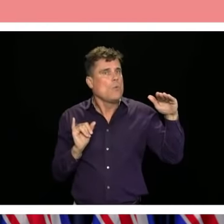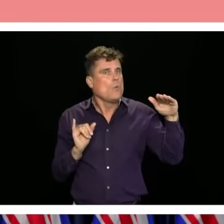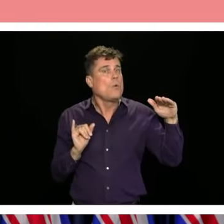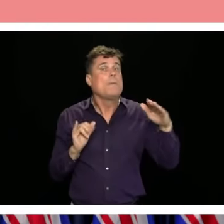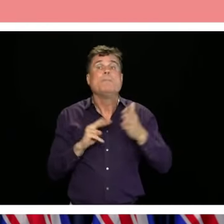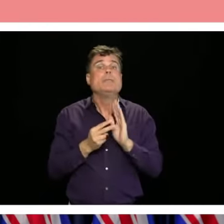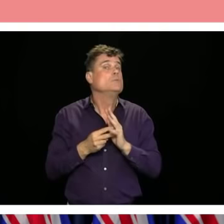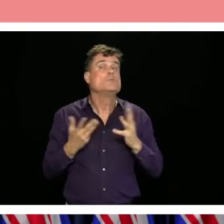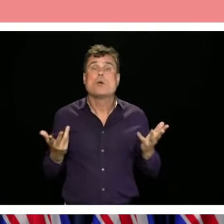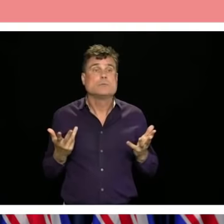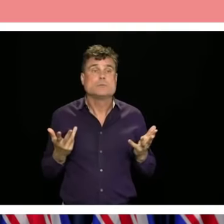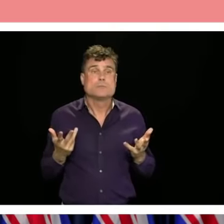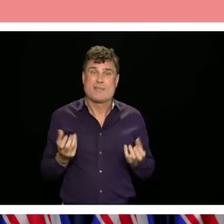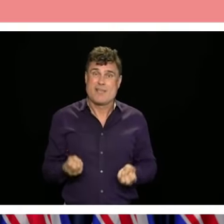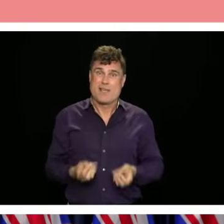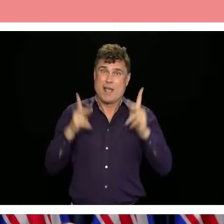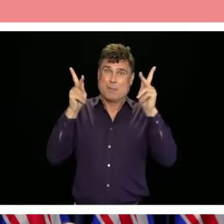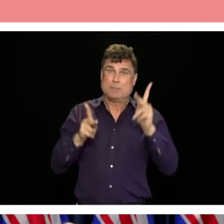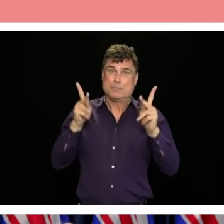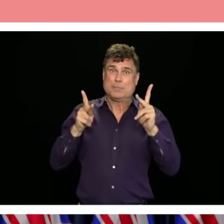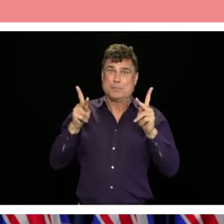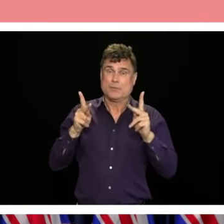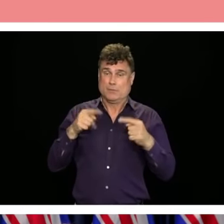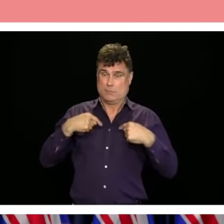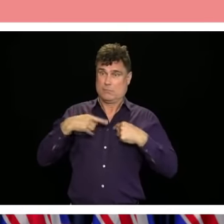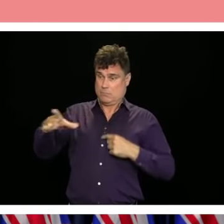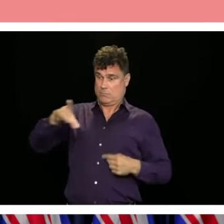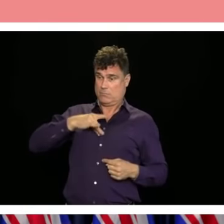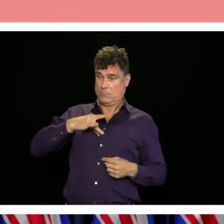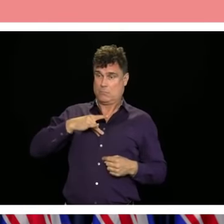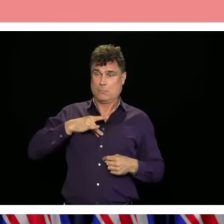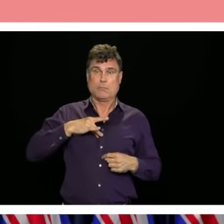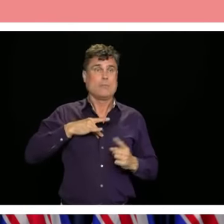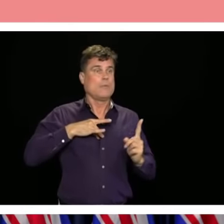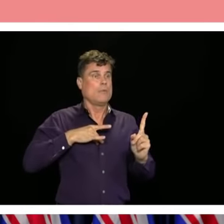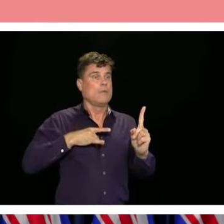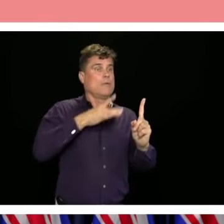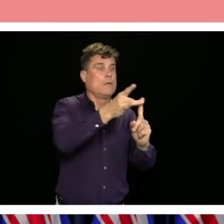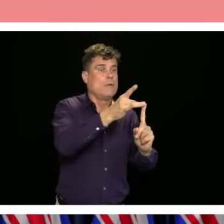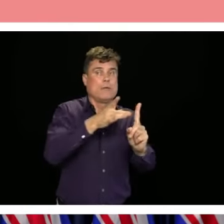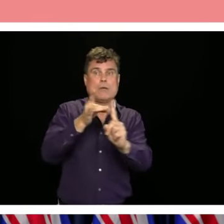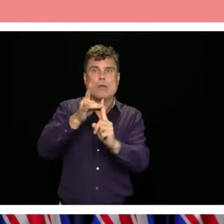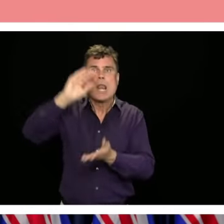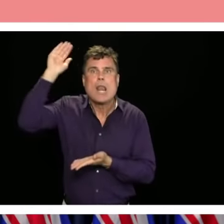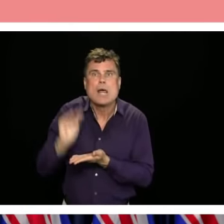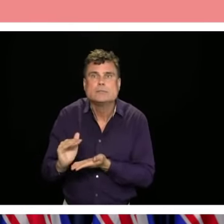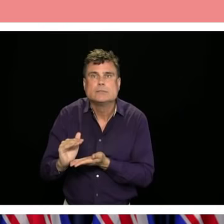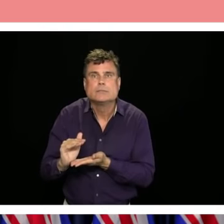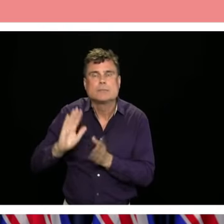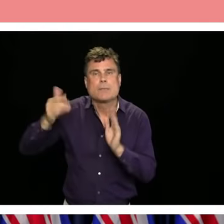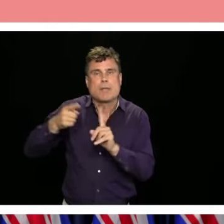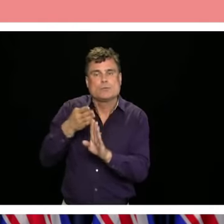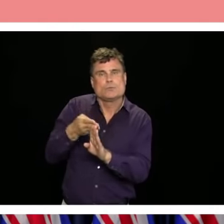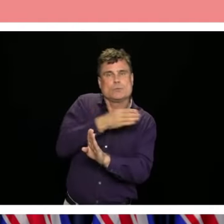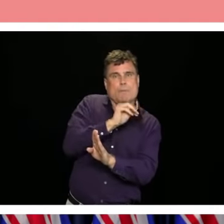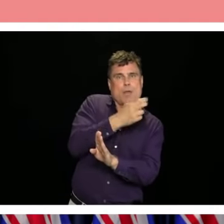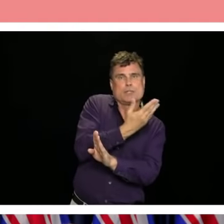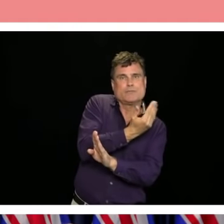people in long-term care or some of the other closed settings where we had outbreaks.